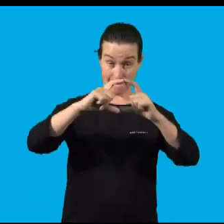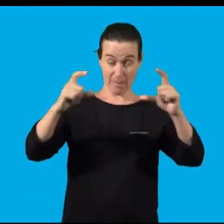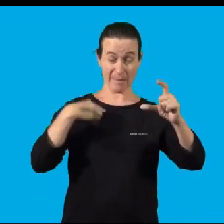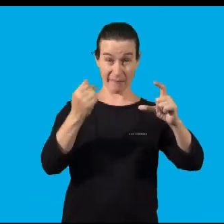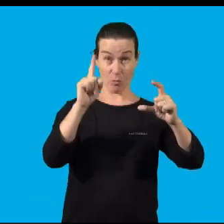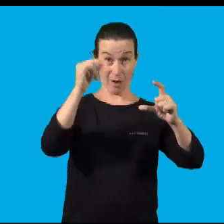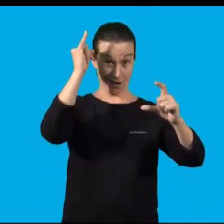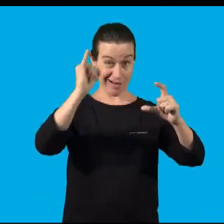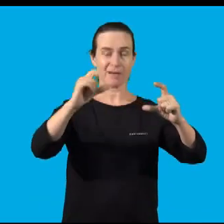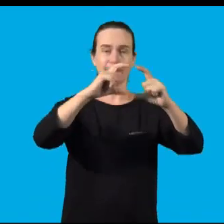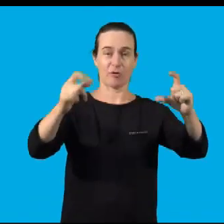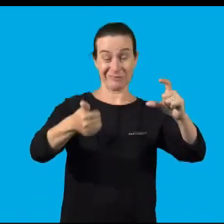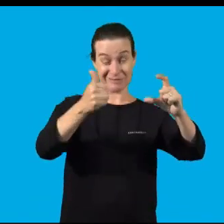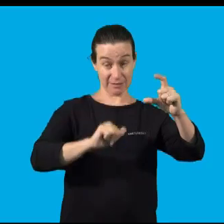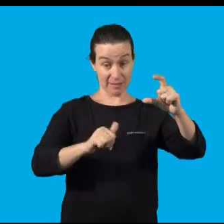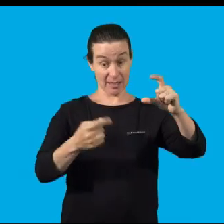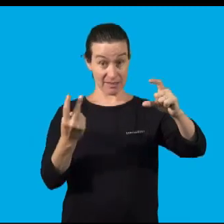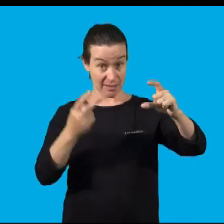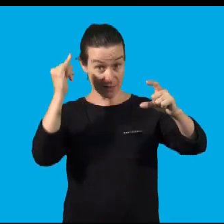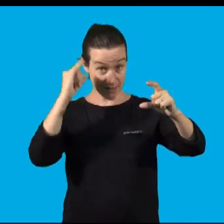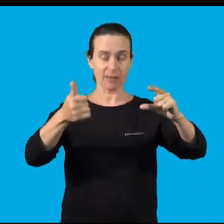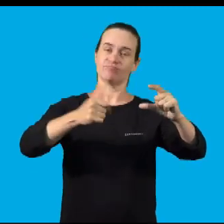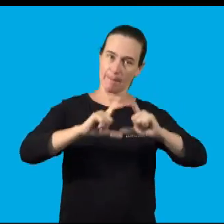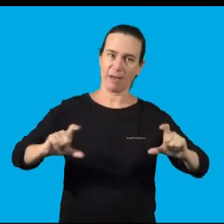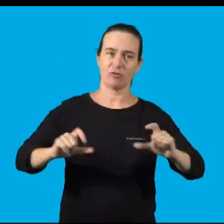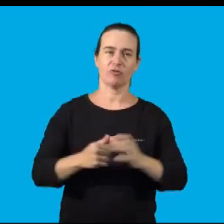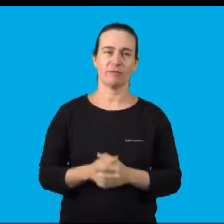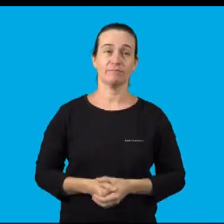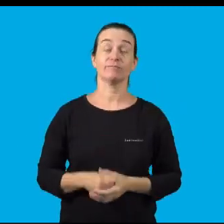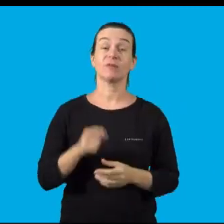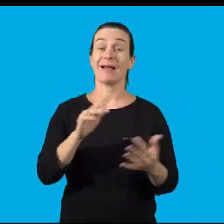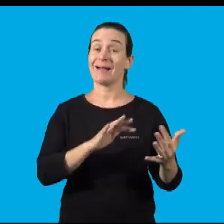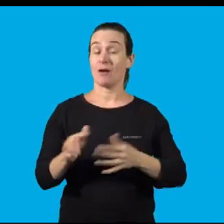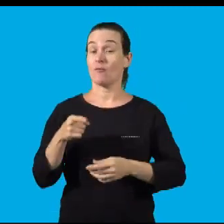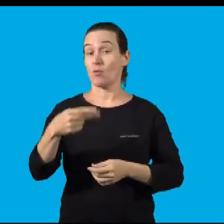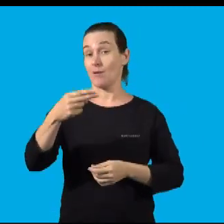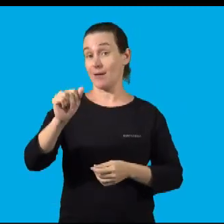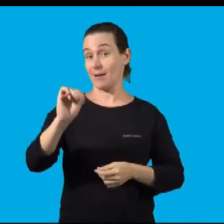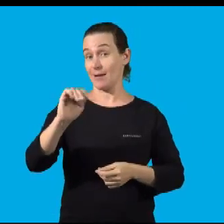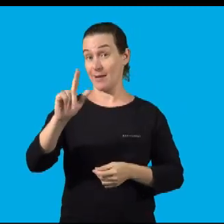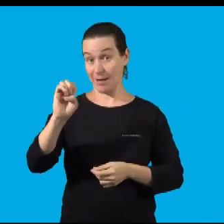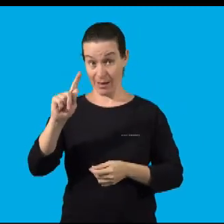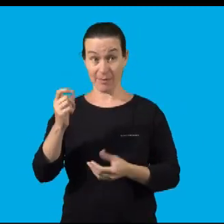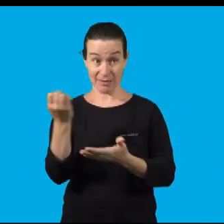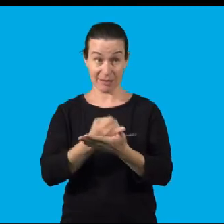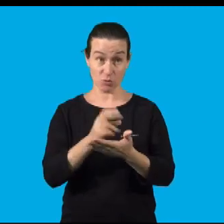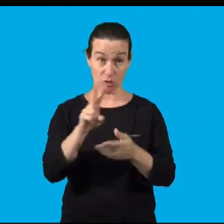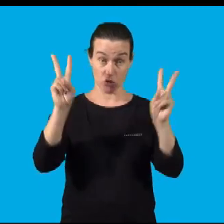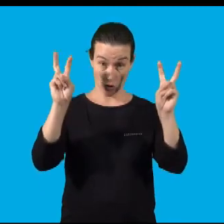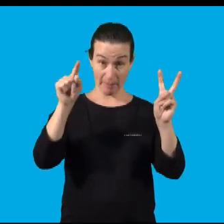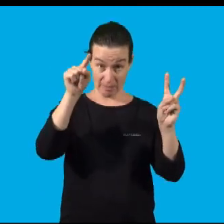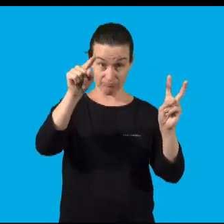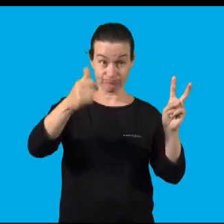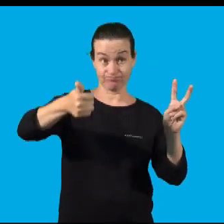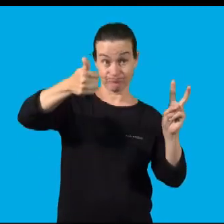form one paragraph. This is an example of how to structure a Hamlet essay. So you've got